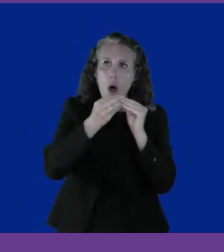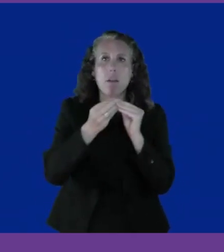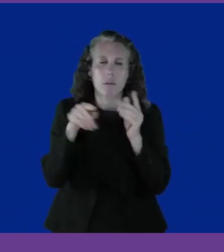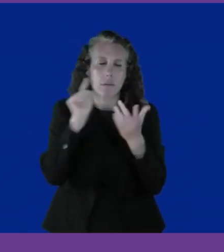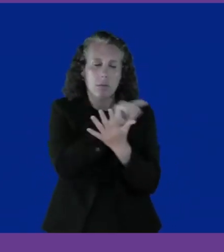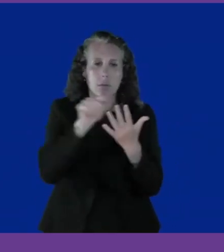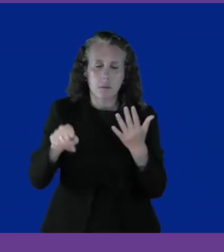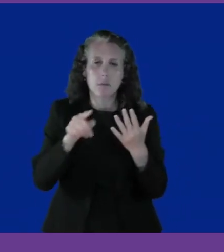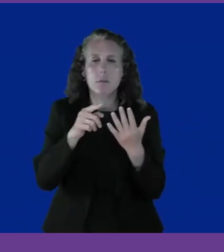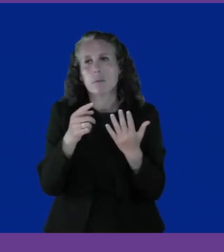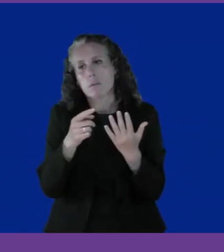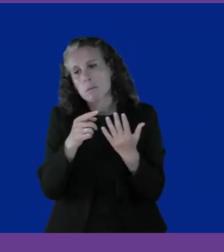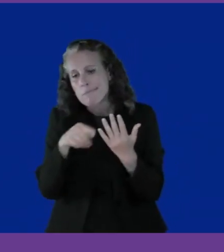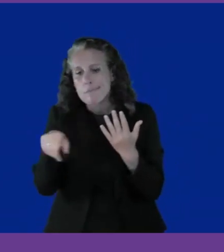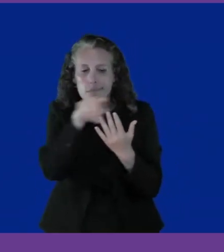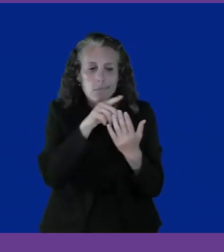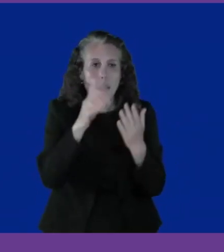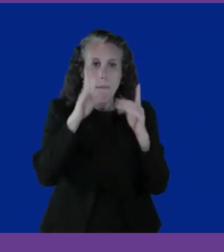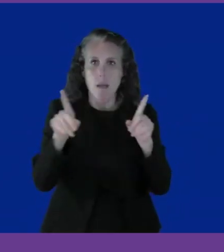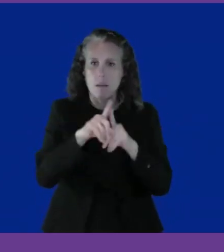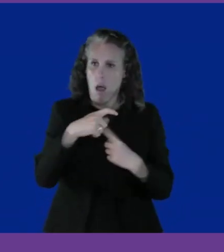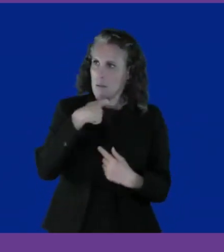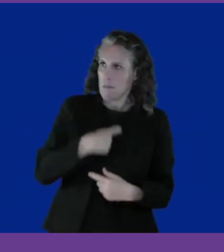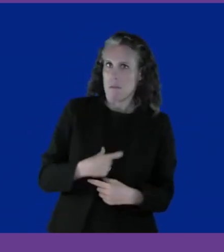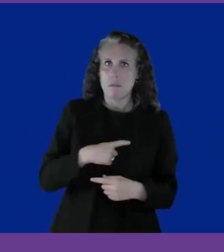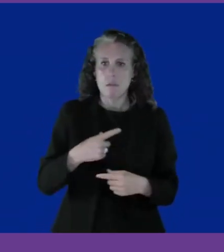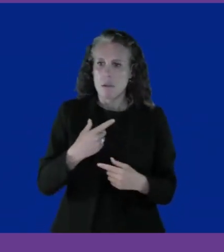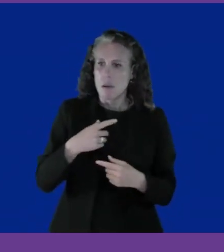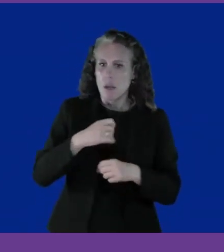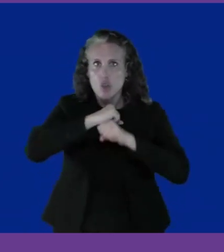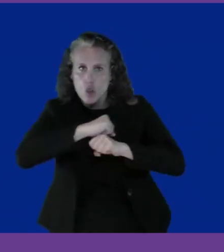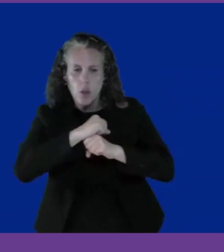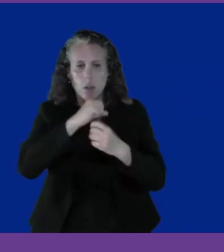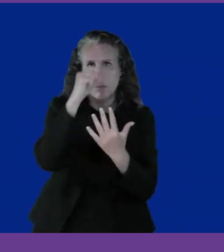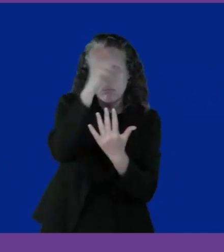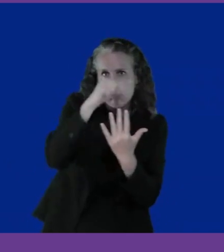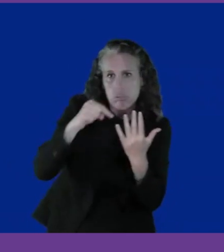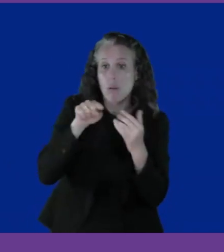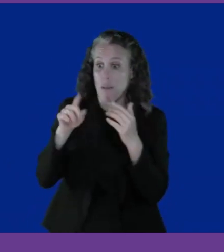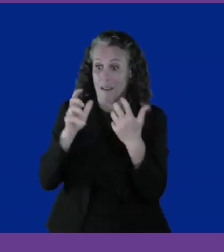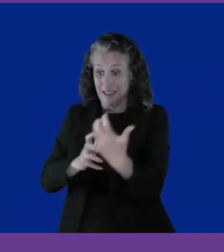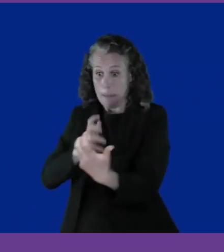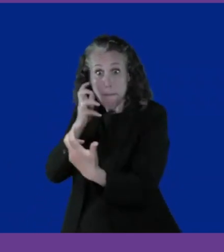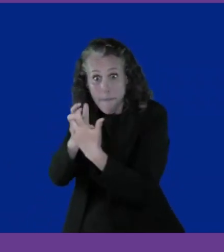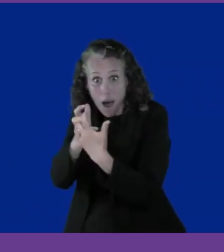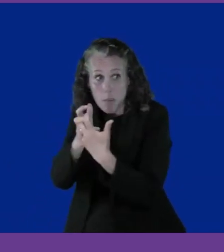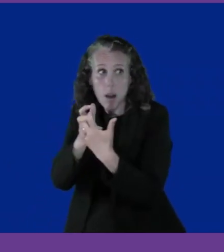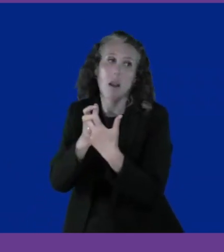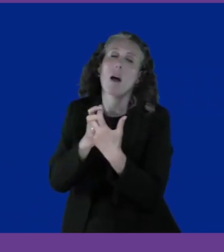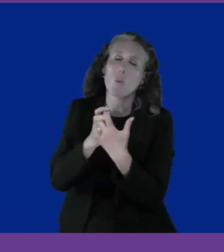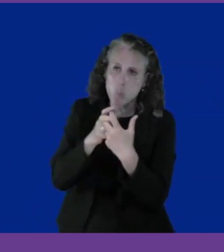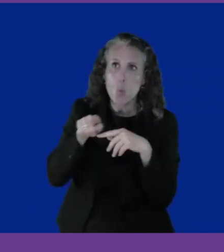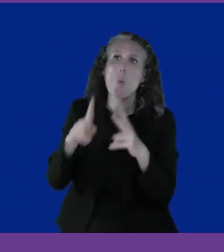require also identification, security, and so forth. And that compatibility is really very,